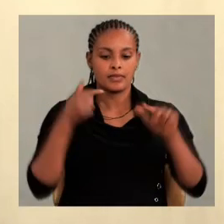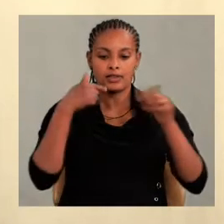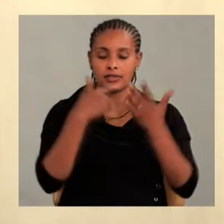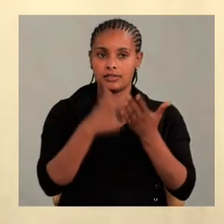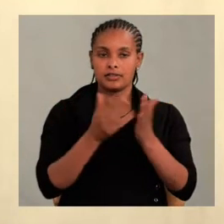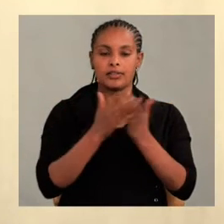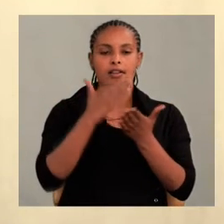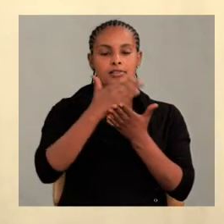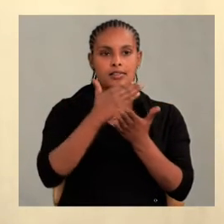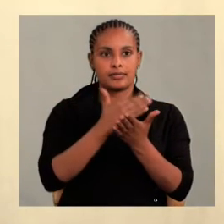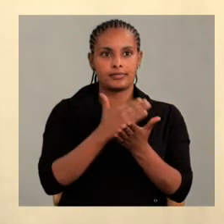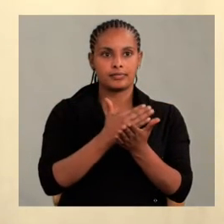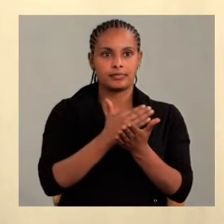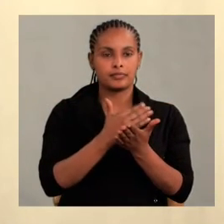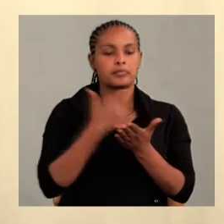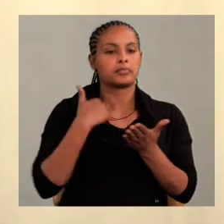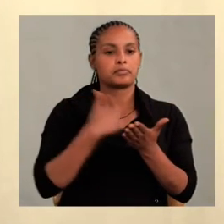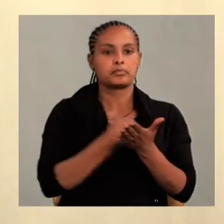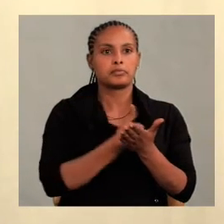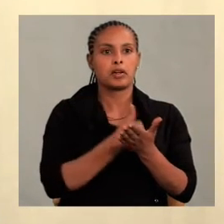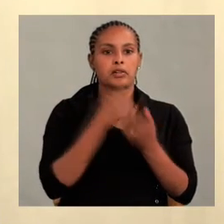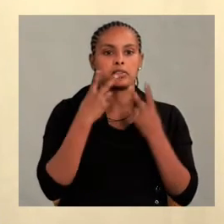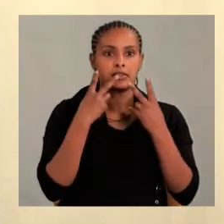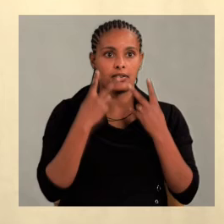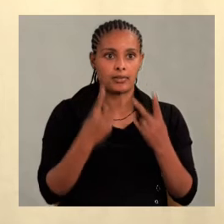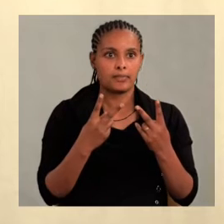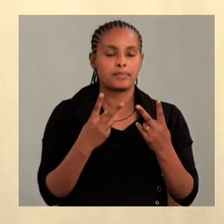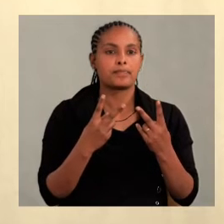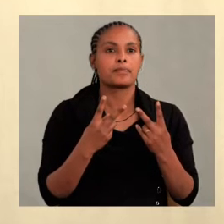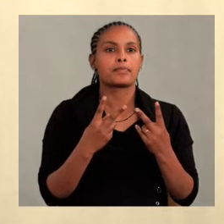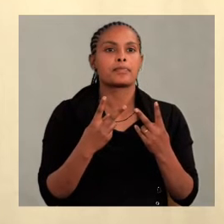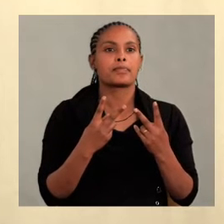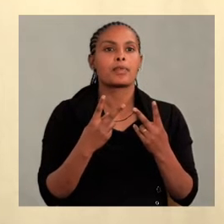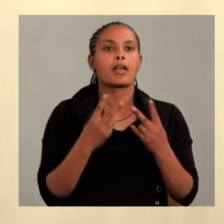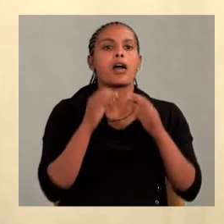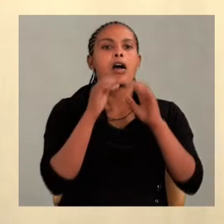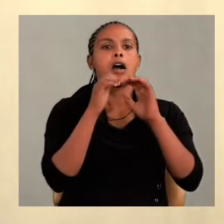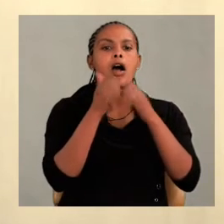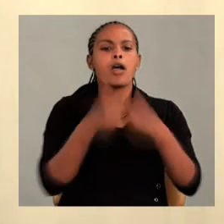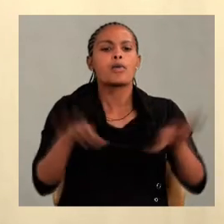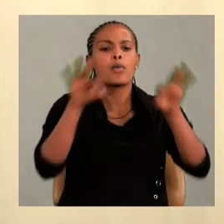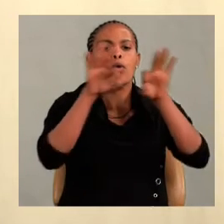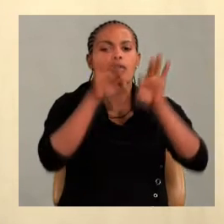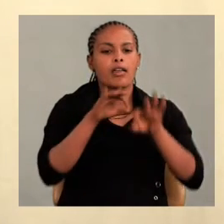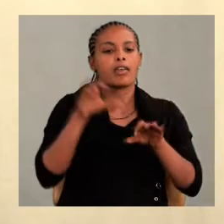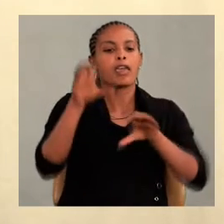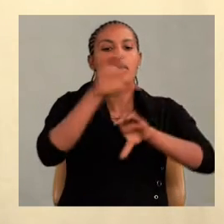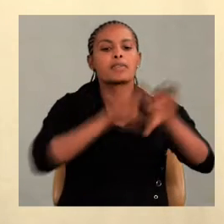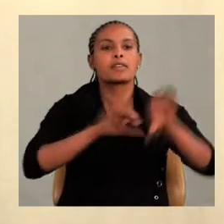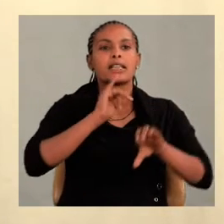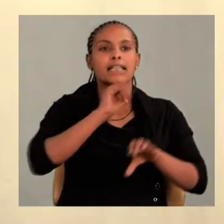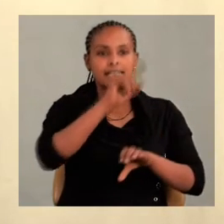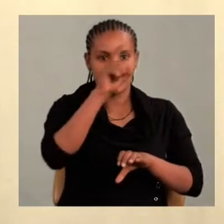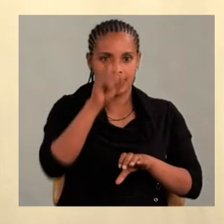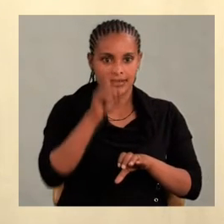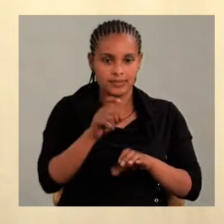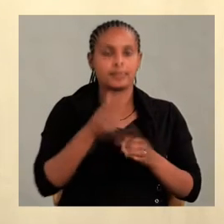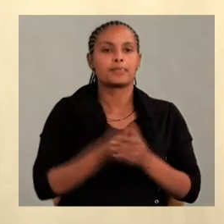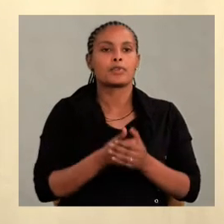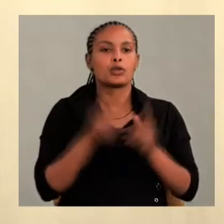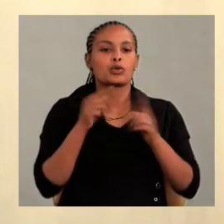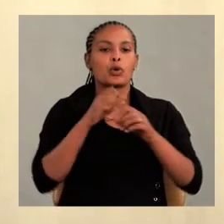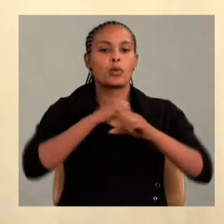this lesson, we are going to see how important chemistry is